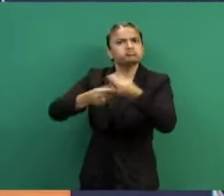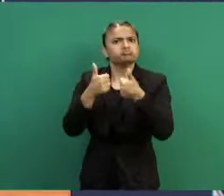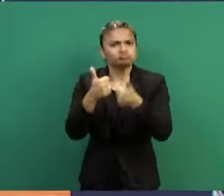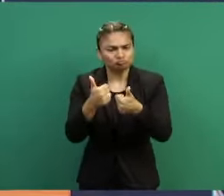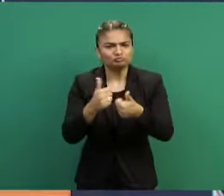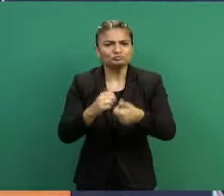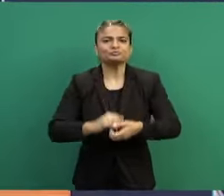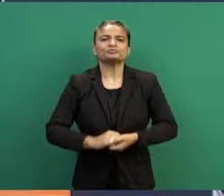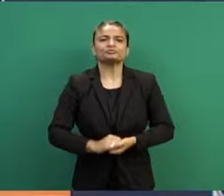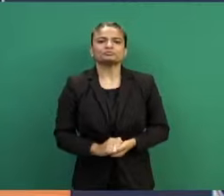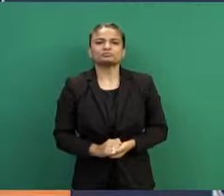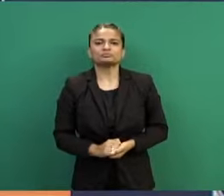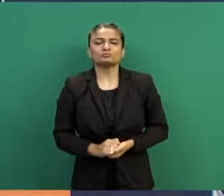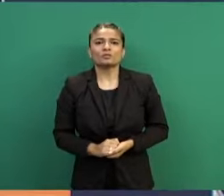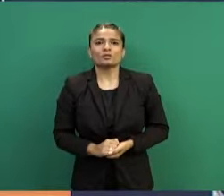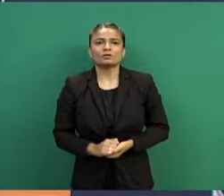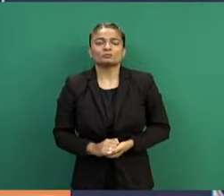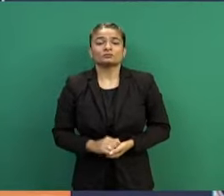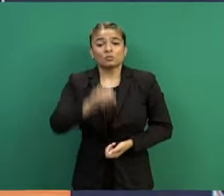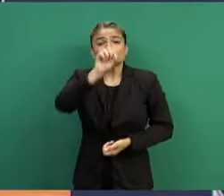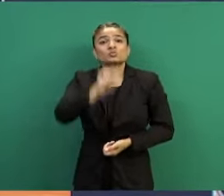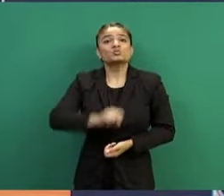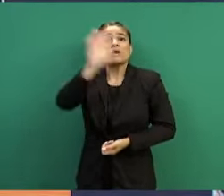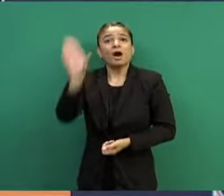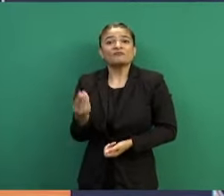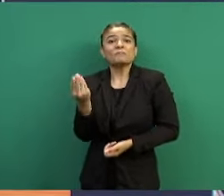The rand weakened over the past year,